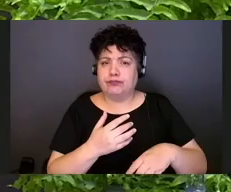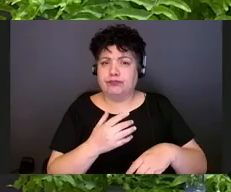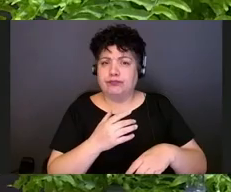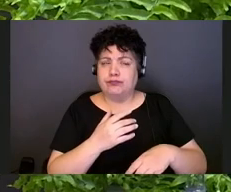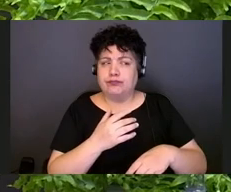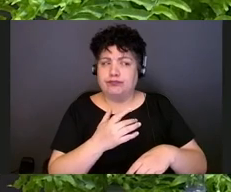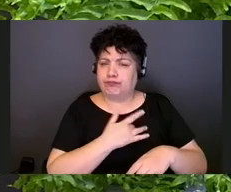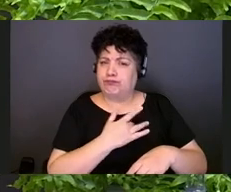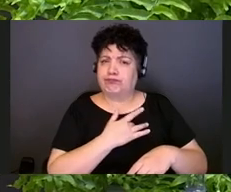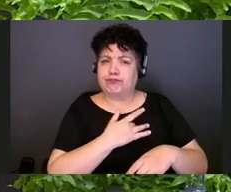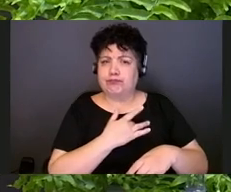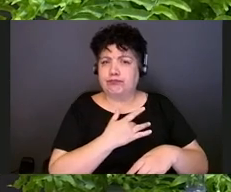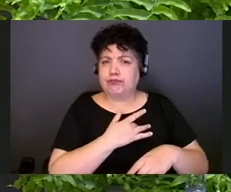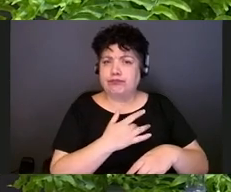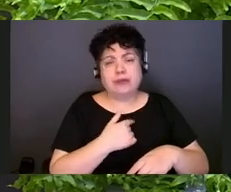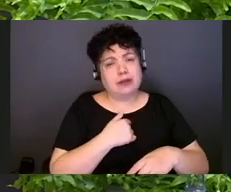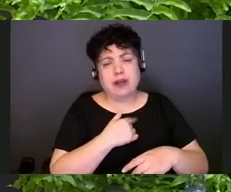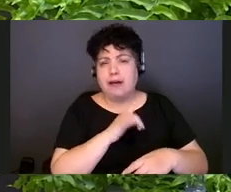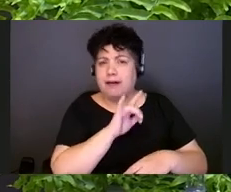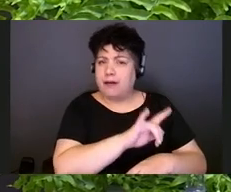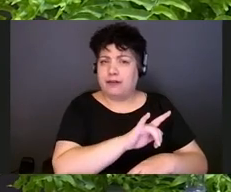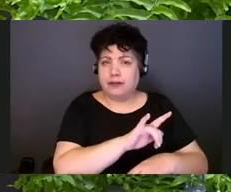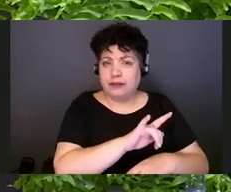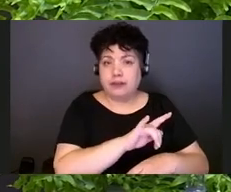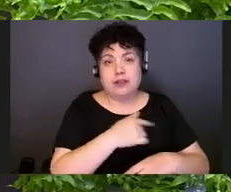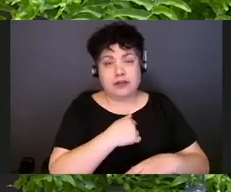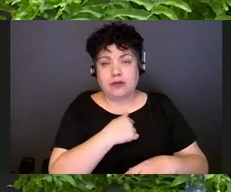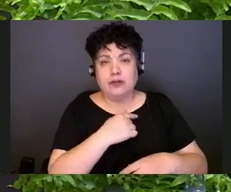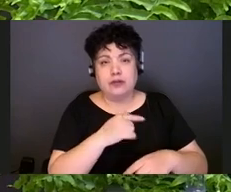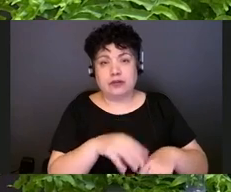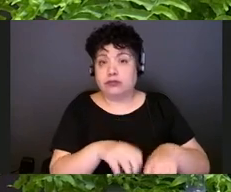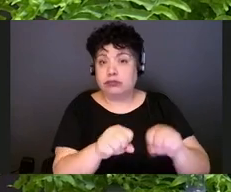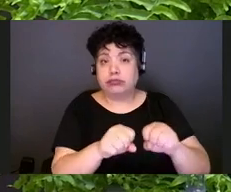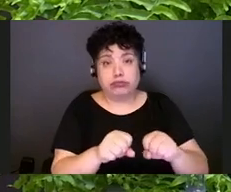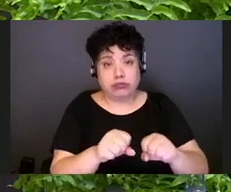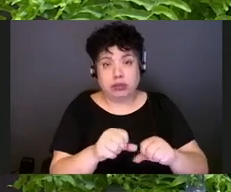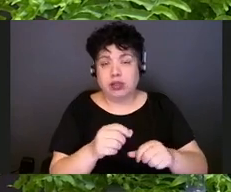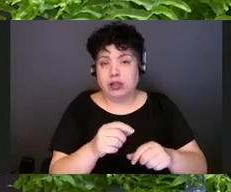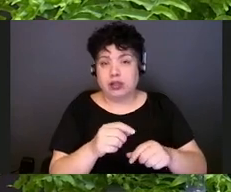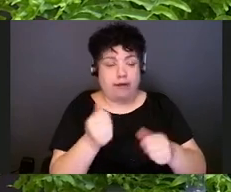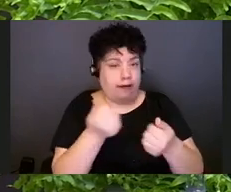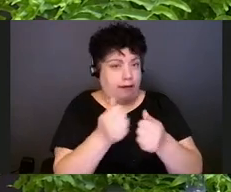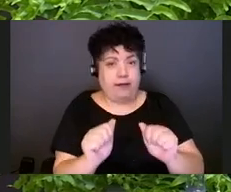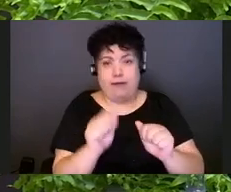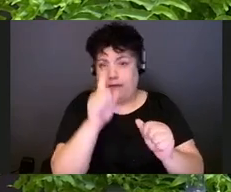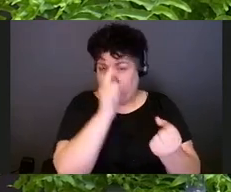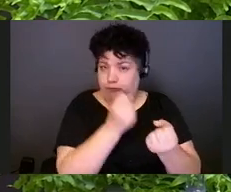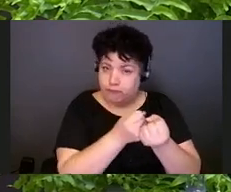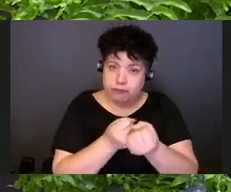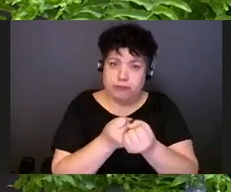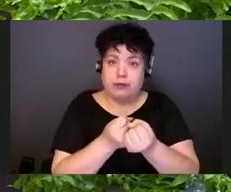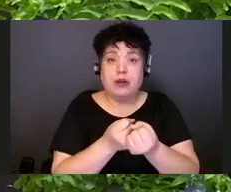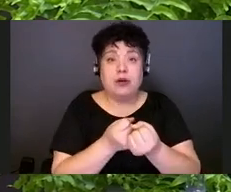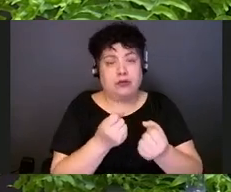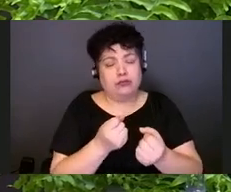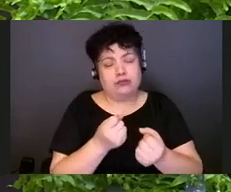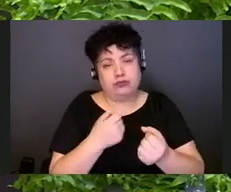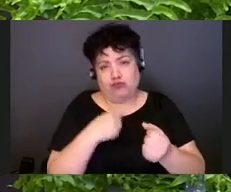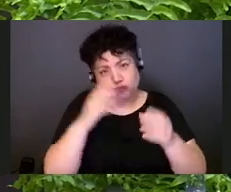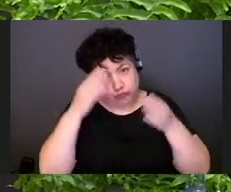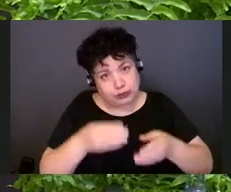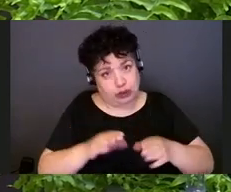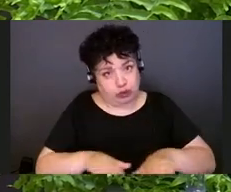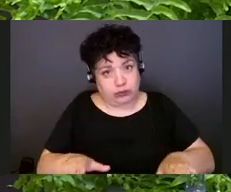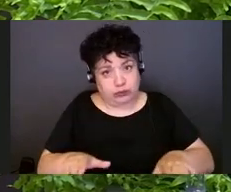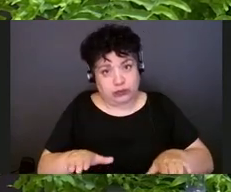I'd do anything, especially for children and for our people. And I